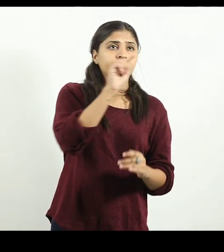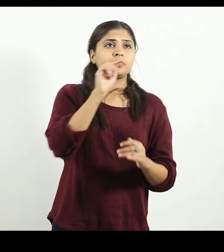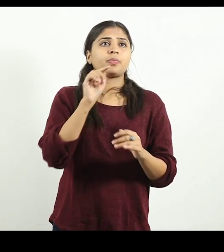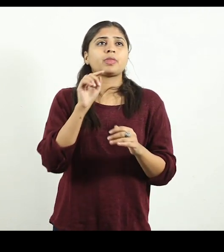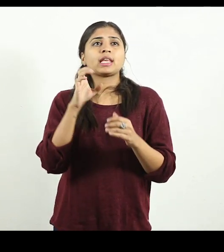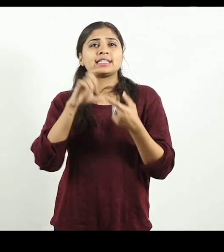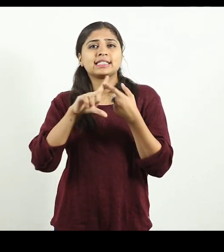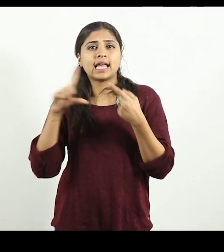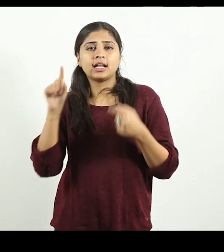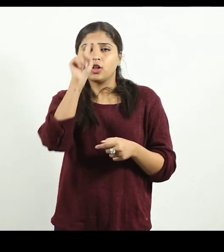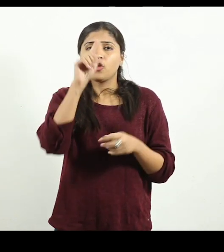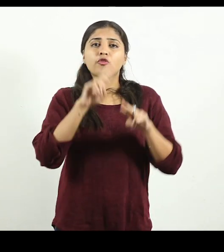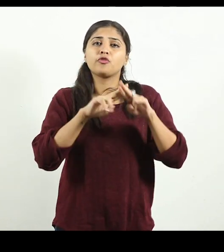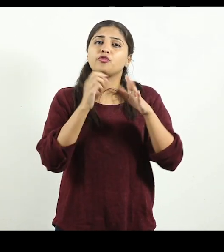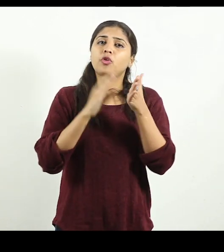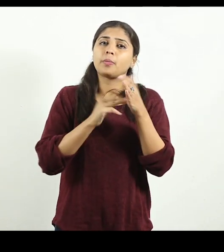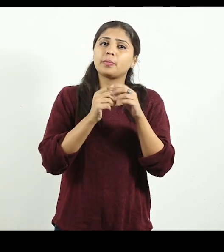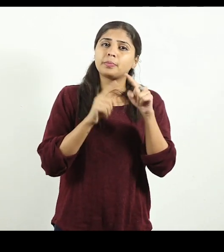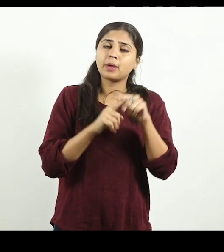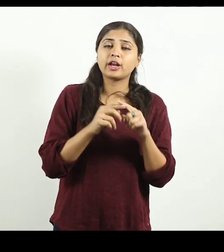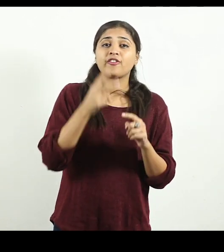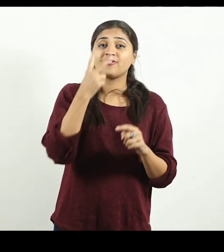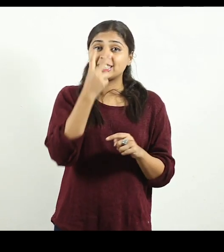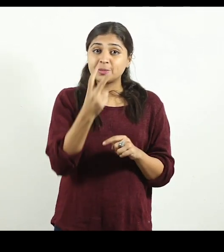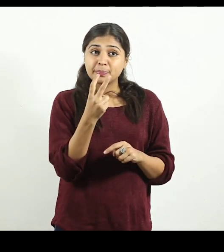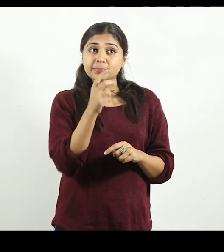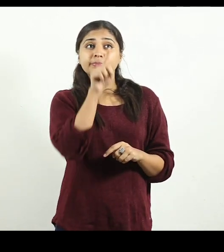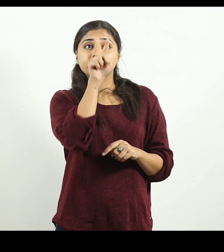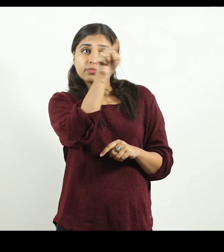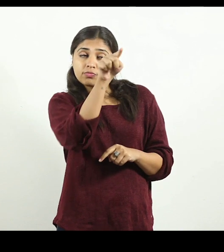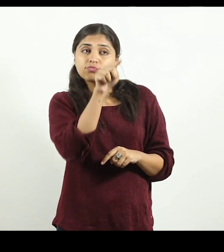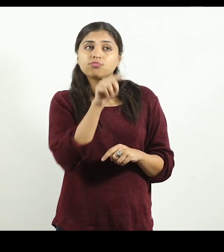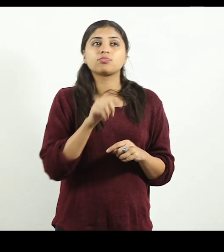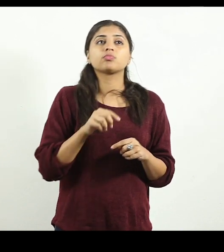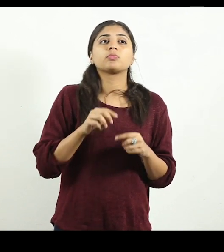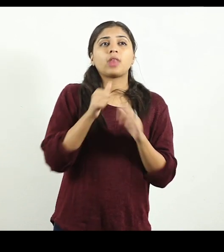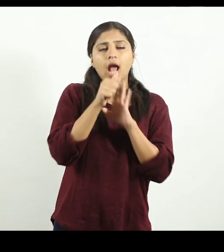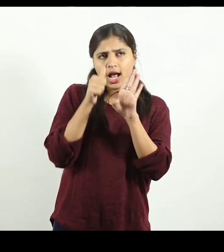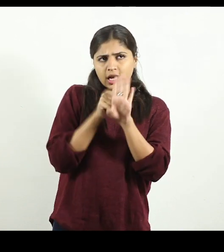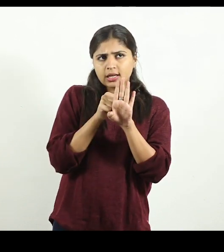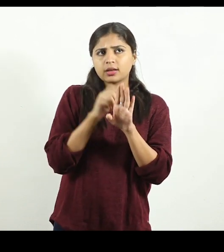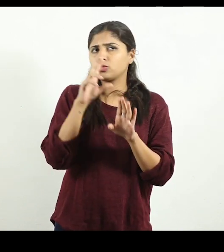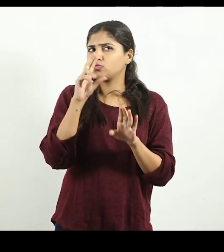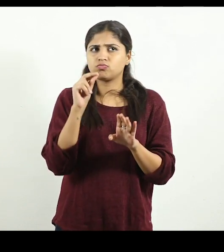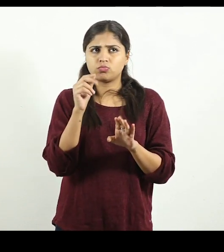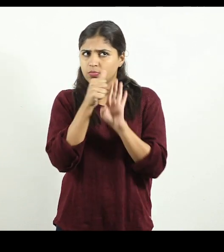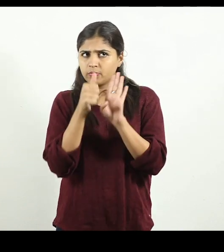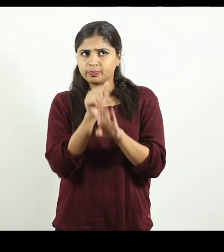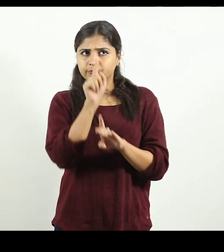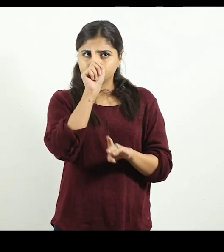and Unhide and then click Hide Rows or Hide Columns.